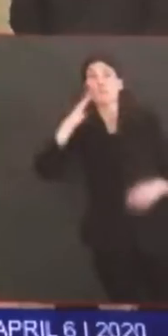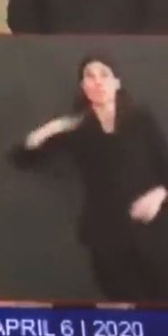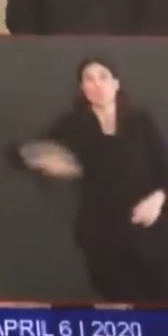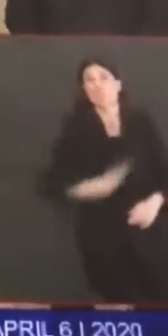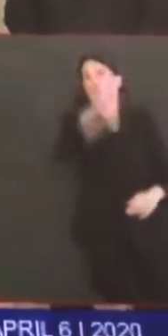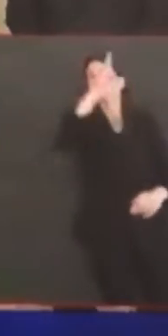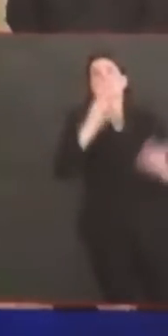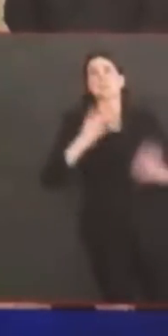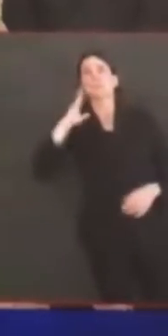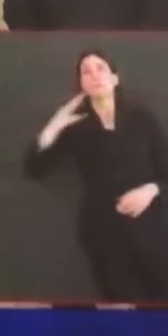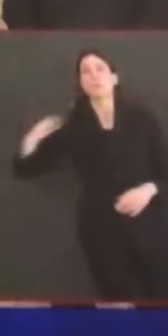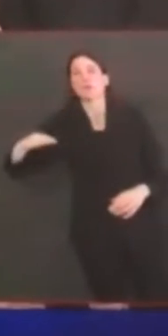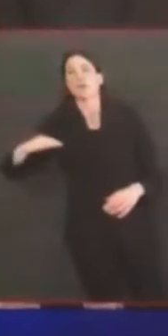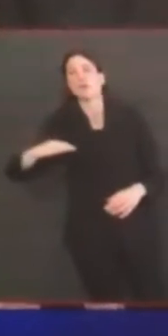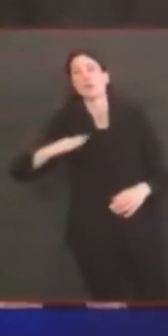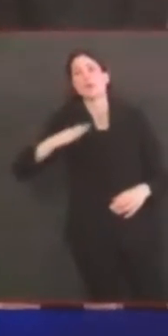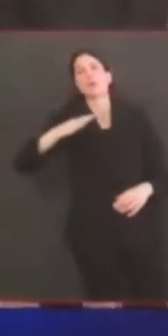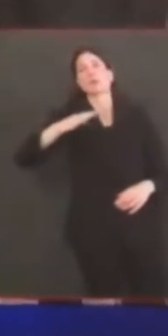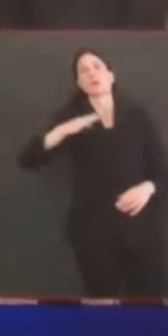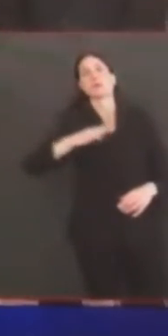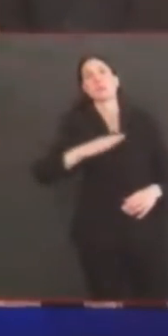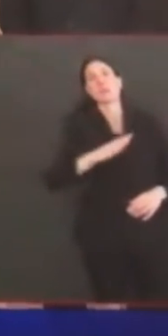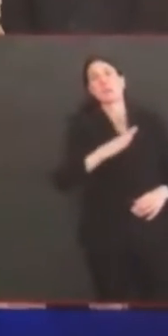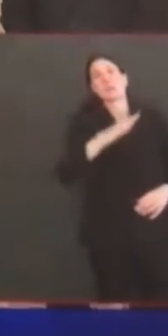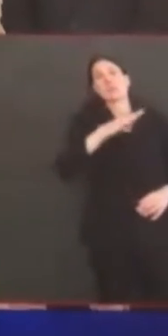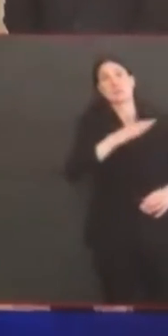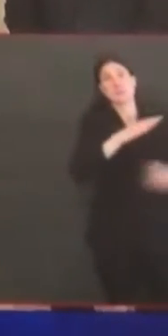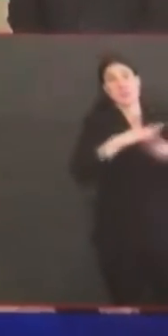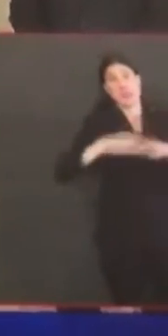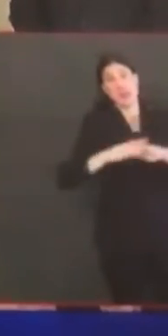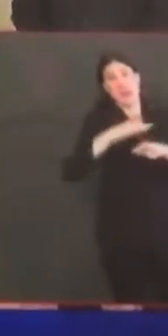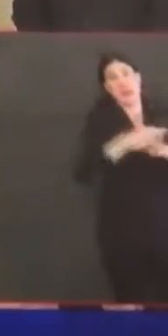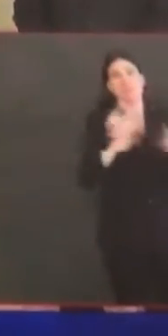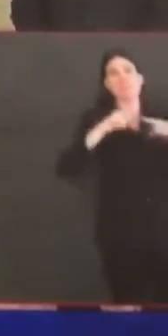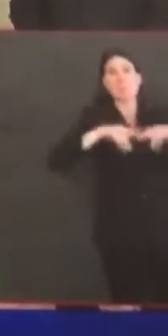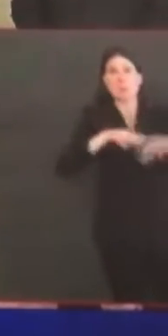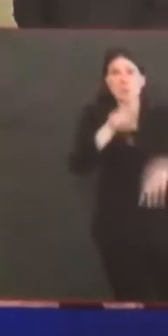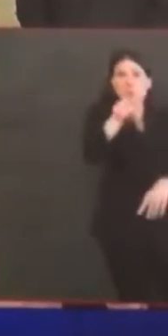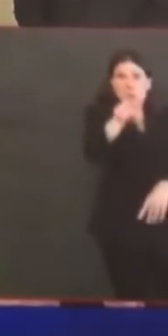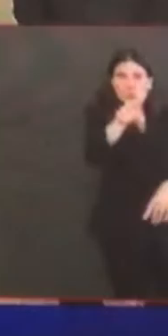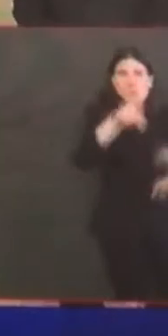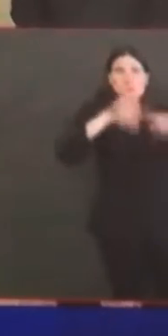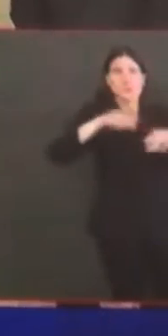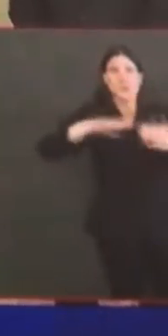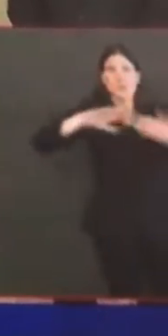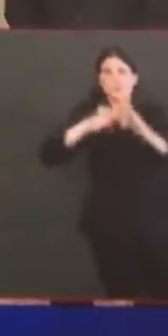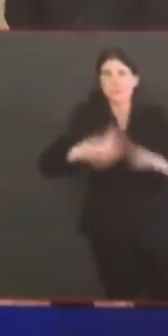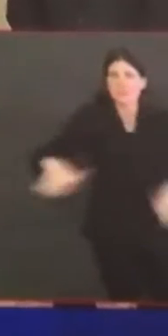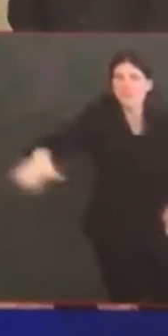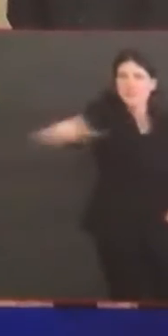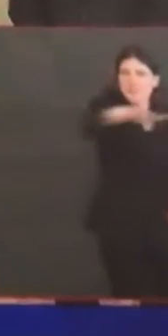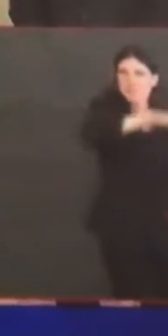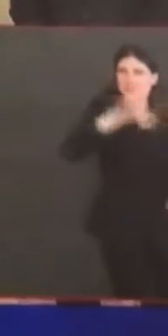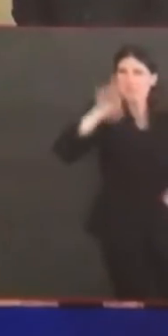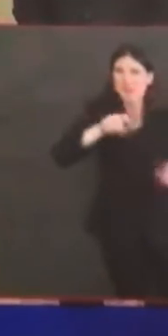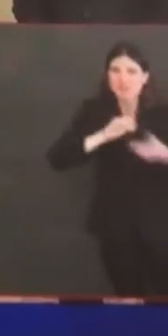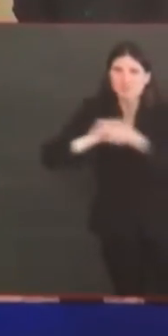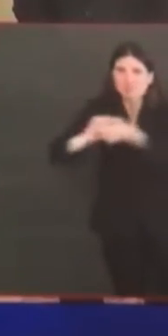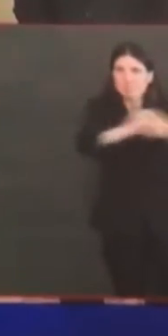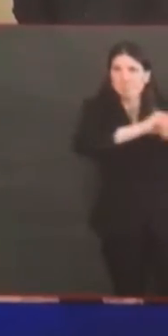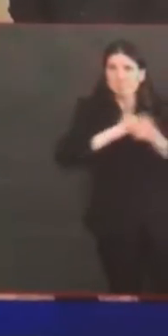If, however, on a beautiful day, people crowd around the parks, crowd at the beaches, crowd in lines to get your takeout